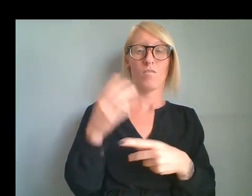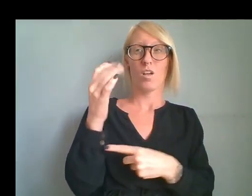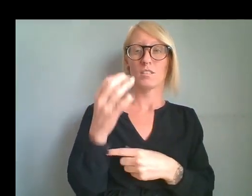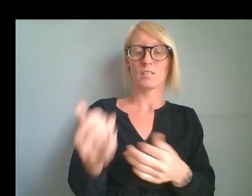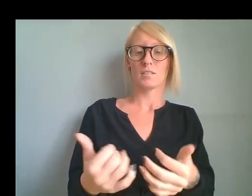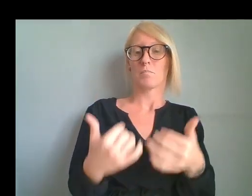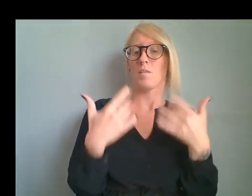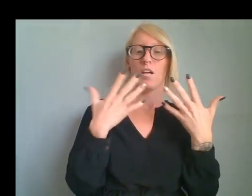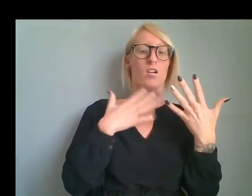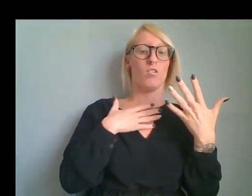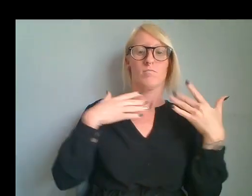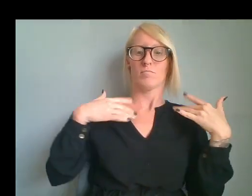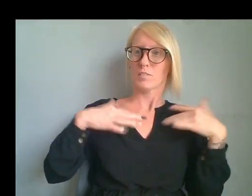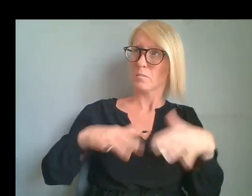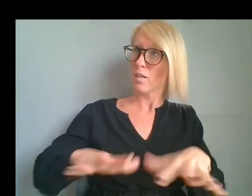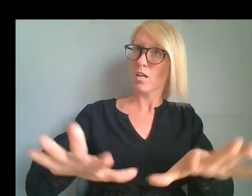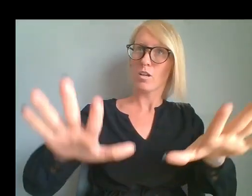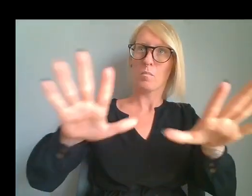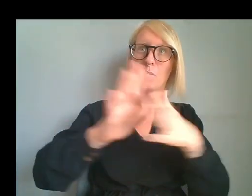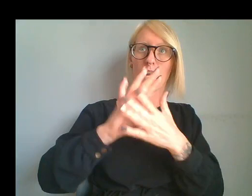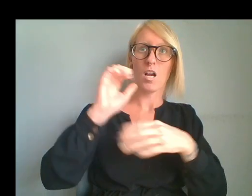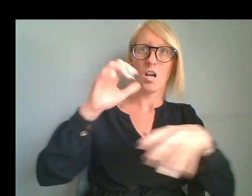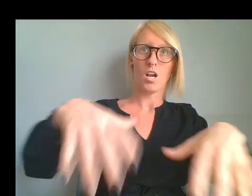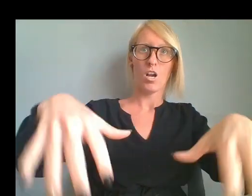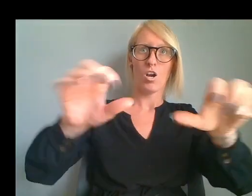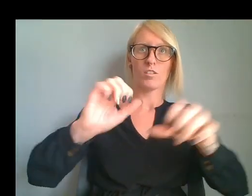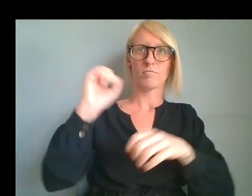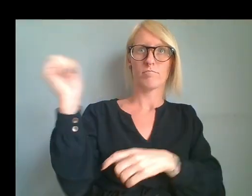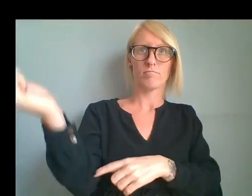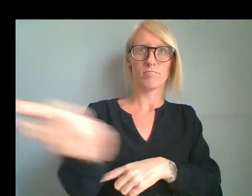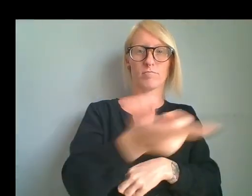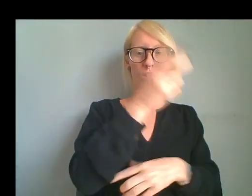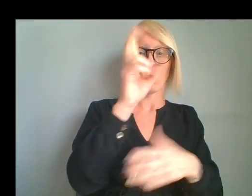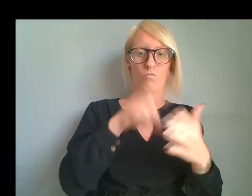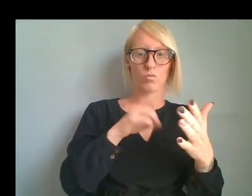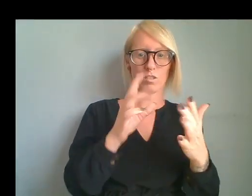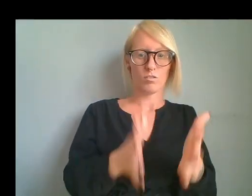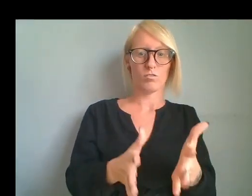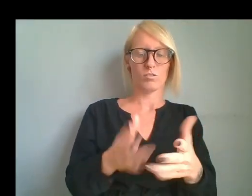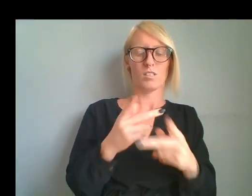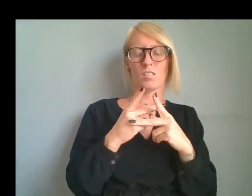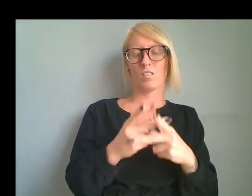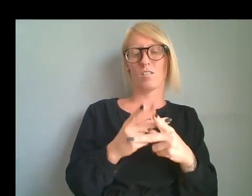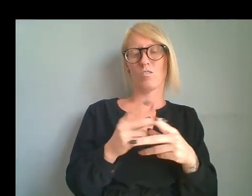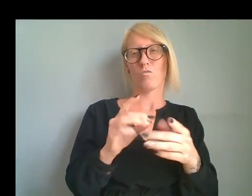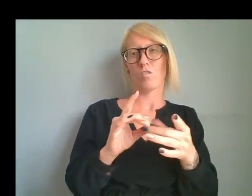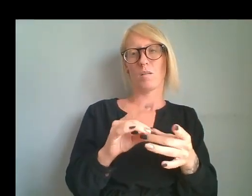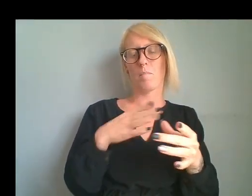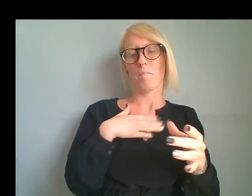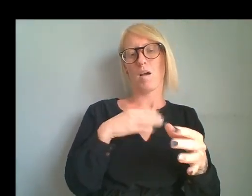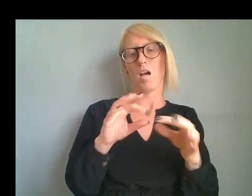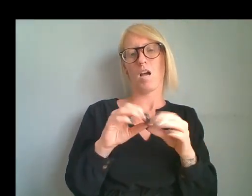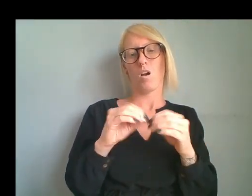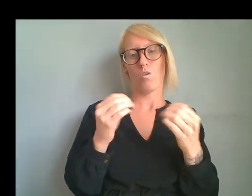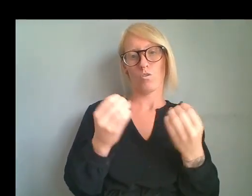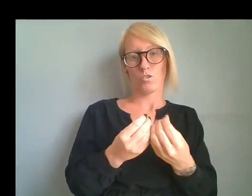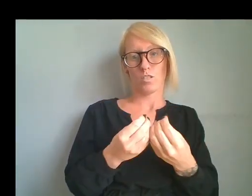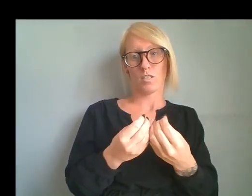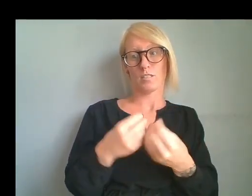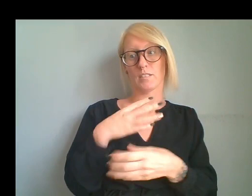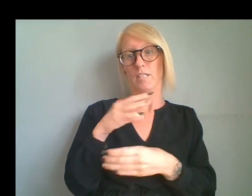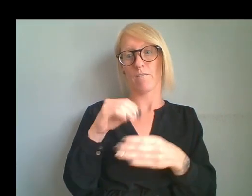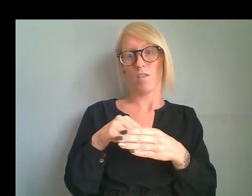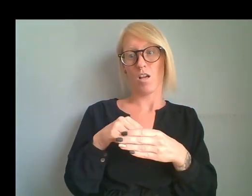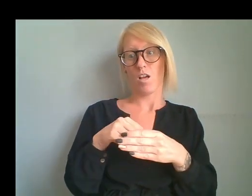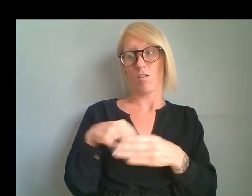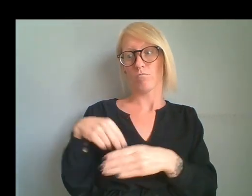say that is going to make the readers care about my organization or want to get involved or want to come to an